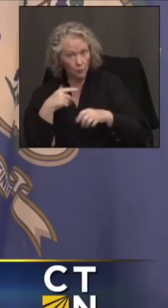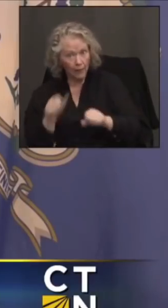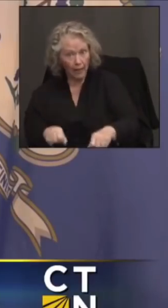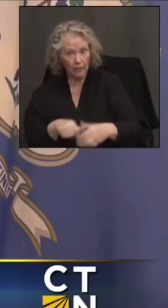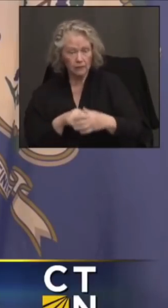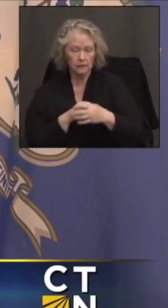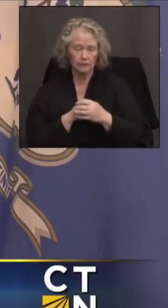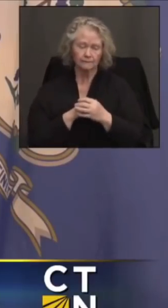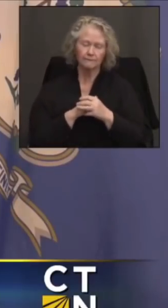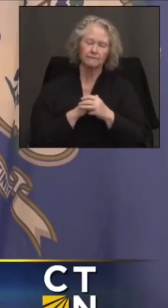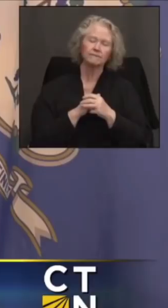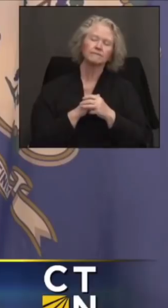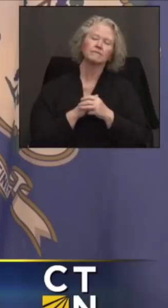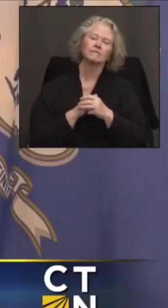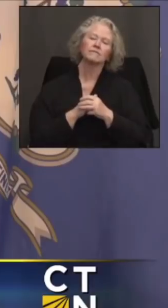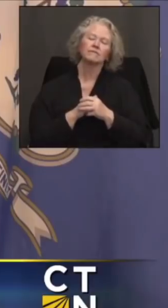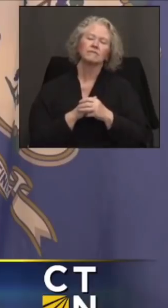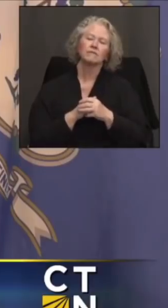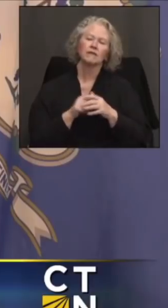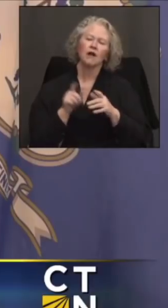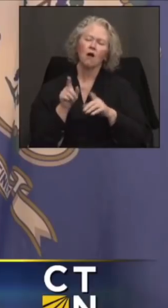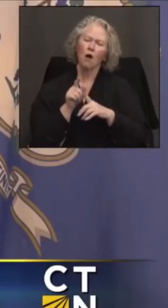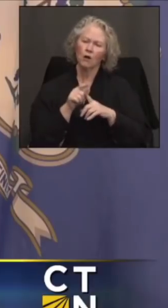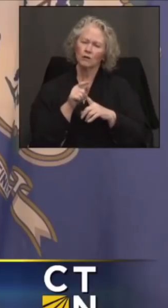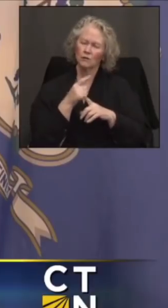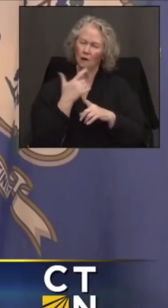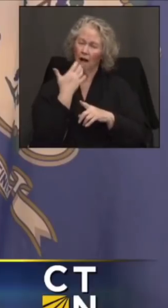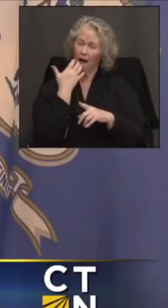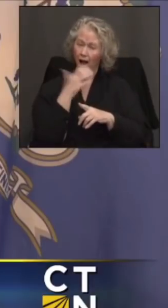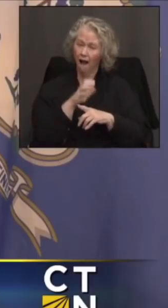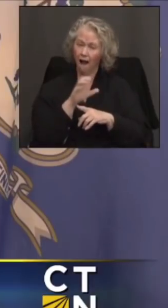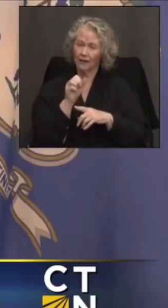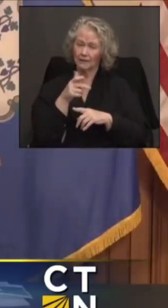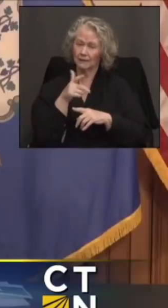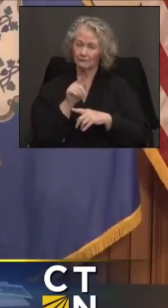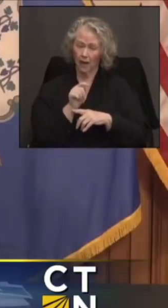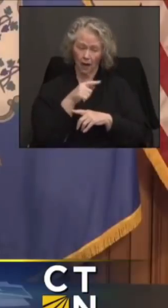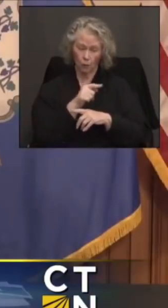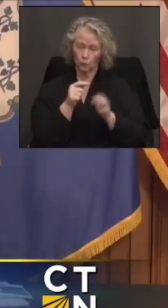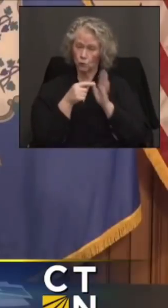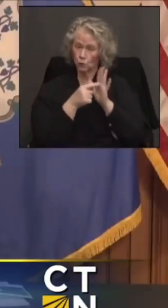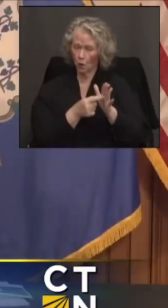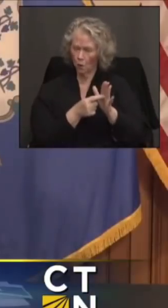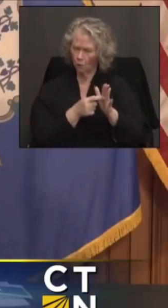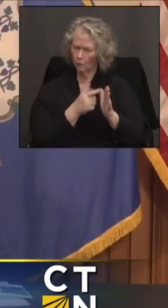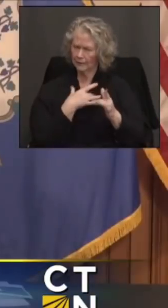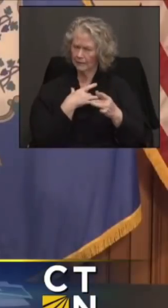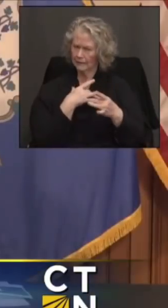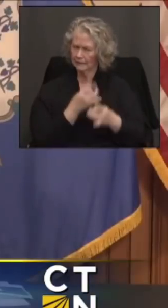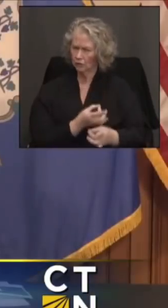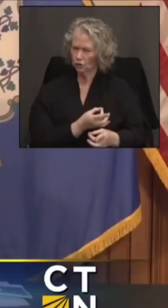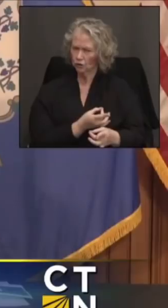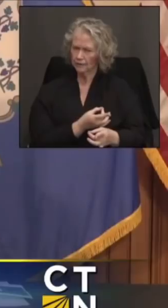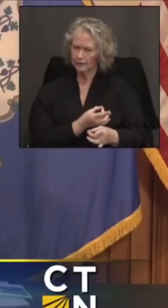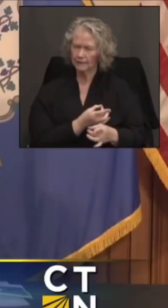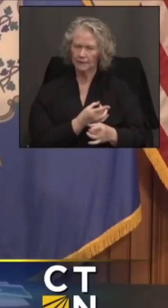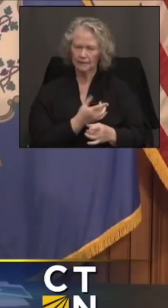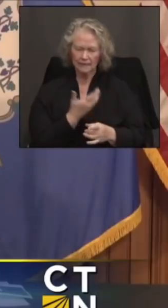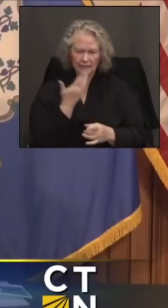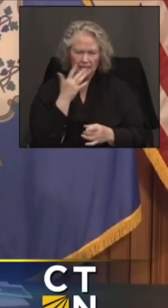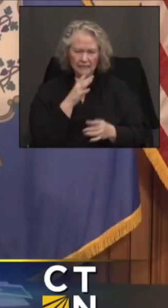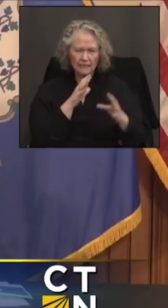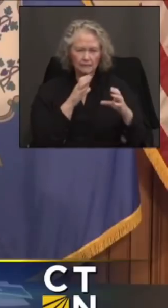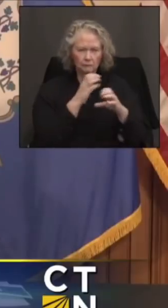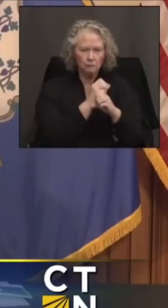And then also the COVID-19 hotspot map that you guys put up, very interesting. It does seem to be like a couple of